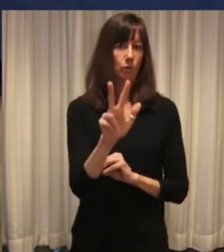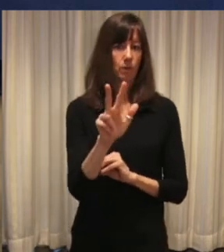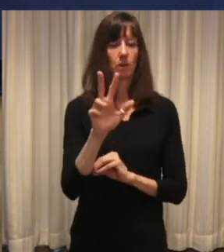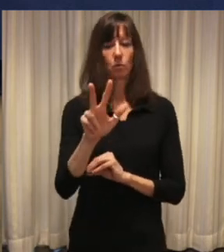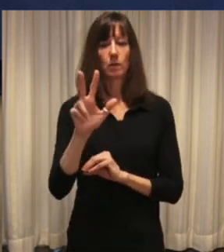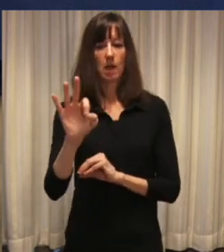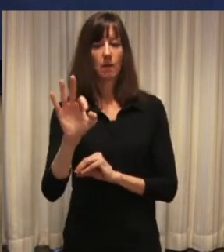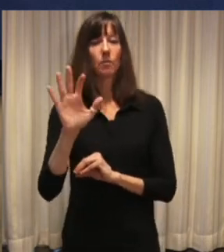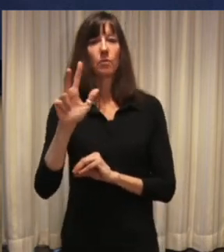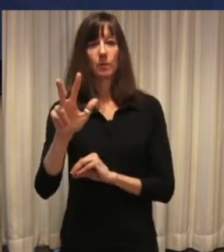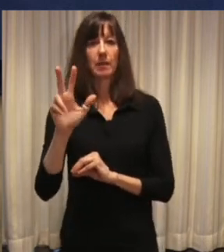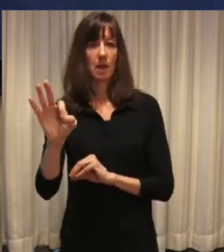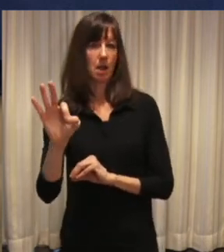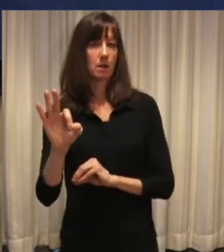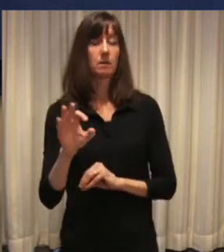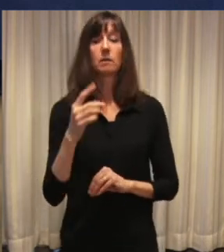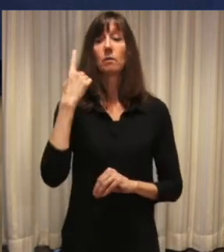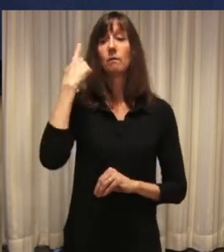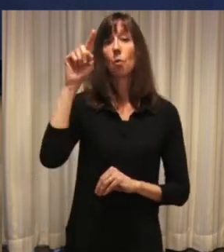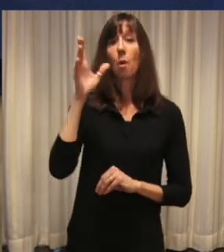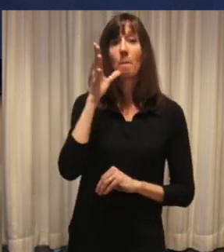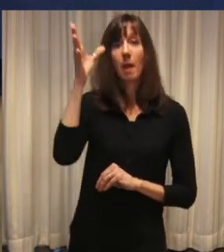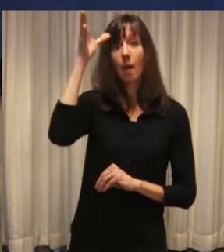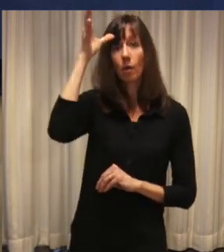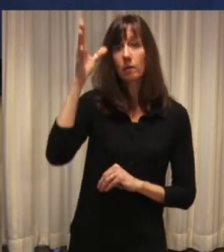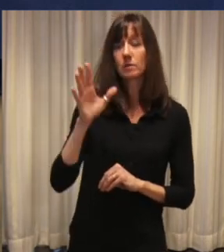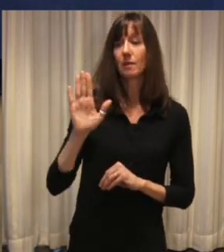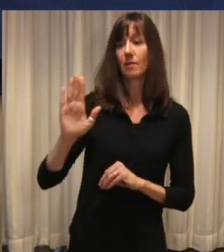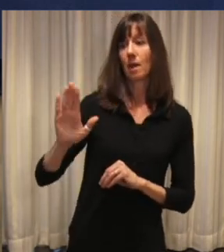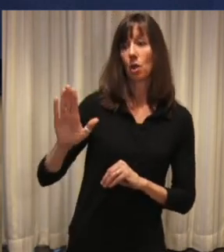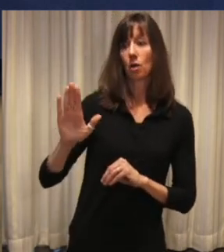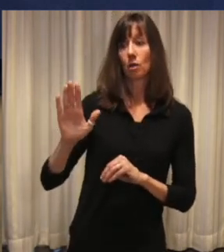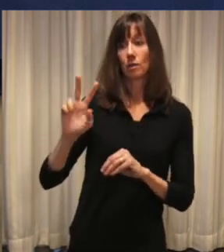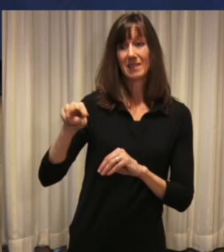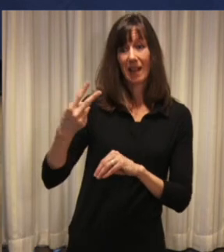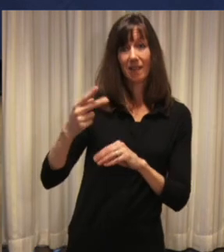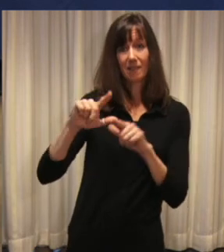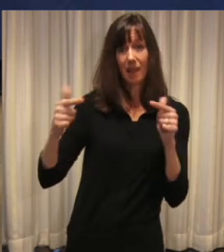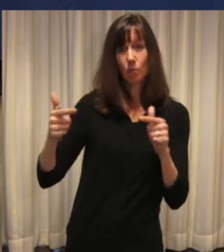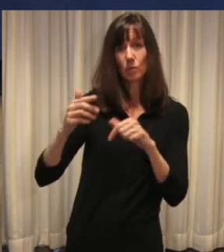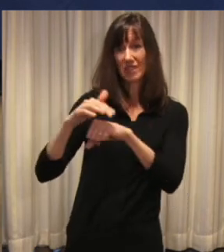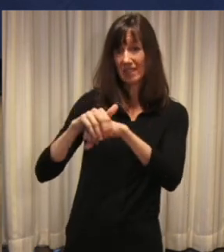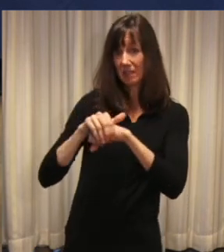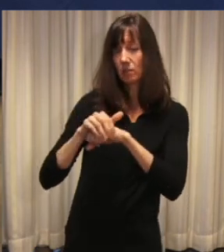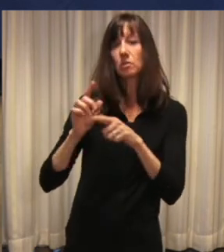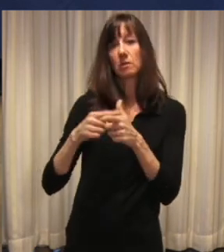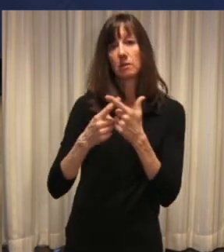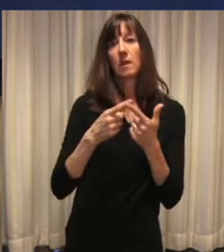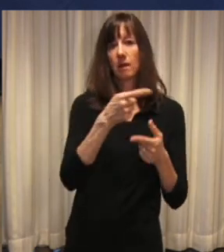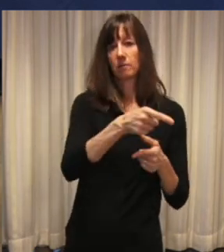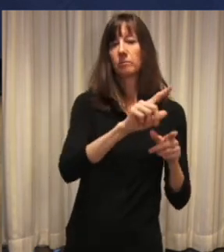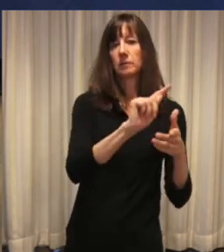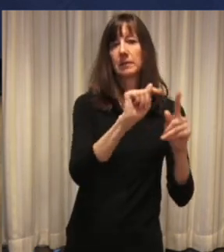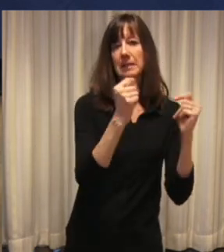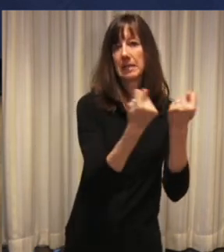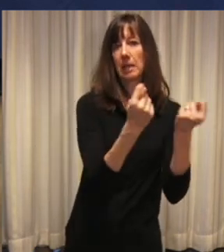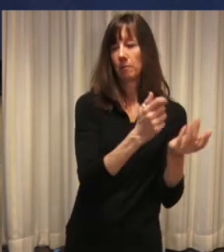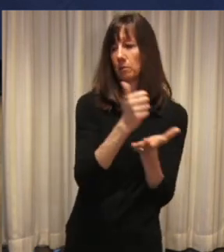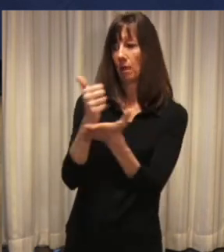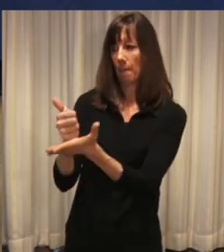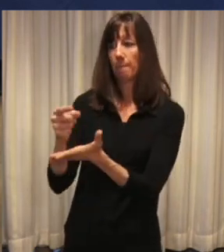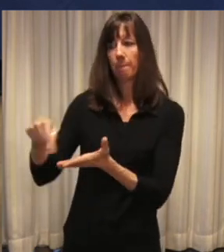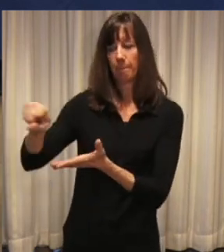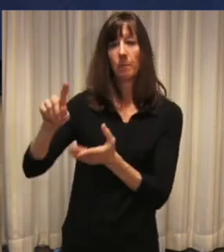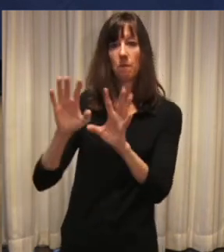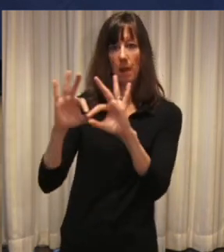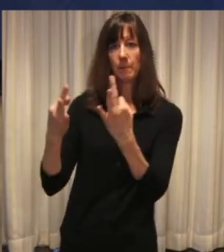who, English is a second language, and maybe they can help guide them through it. Because that is, I was working with our Board of Education members yesterday, just so we get ready to do